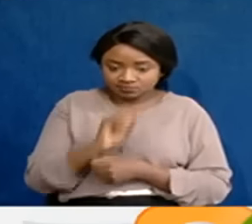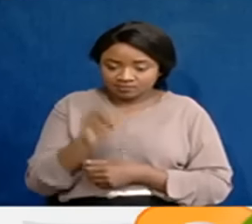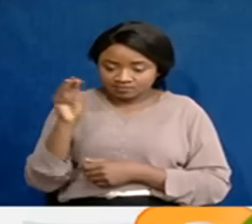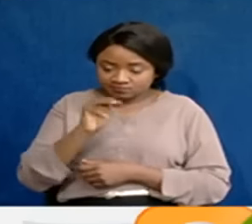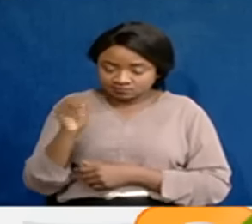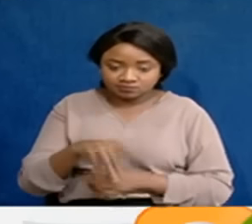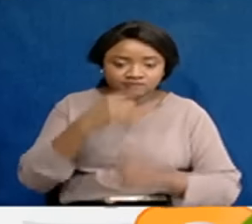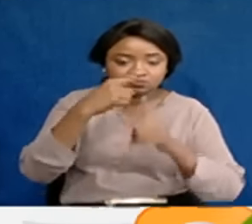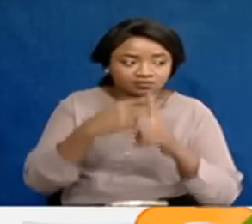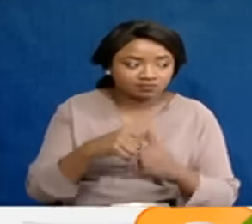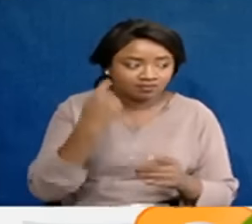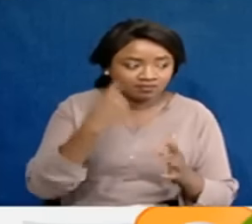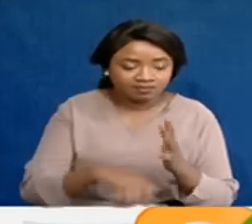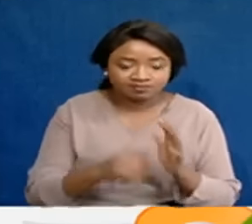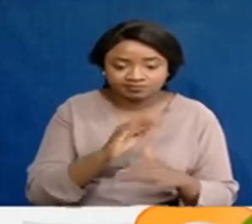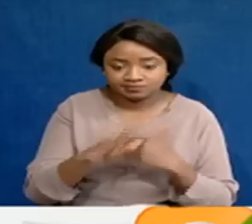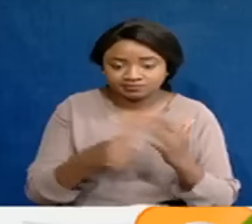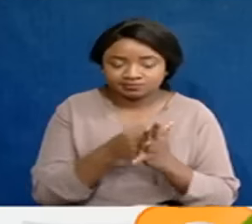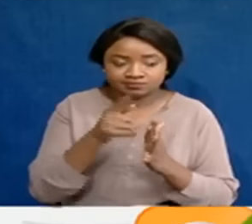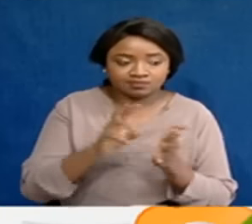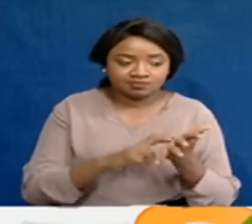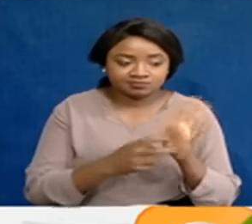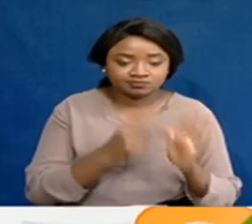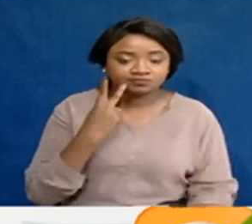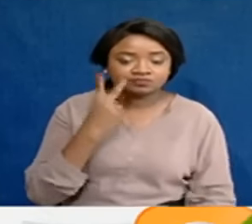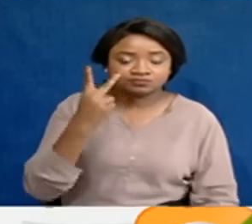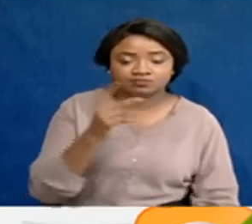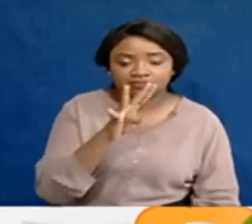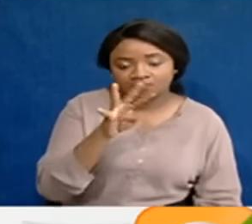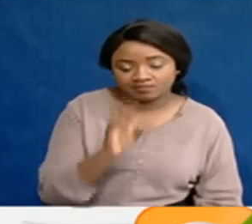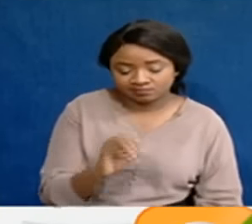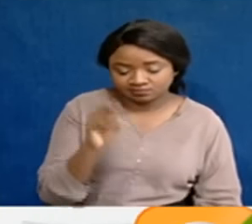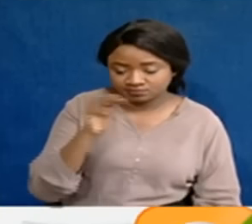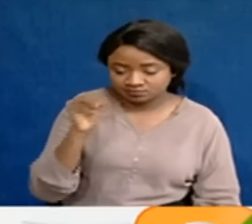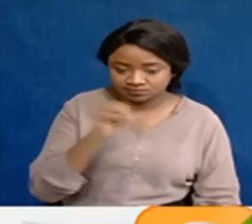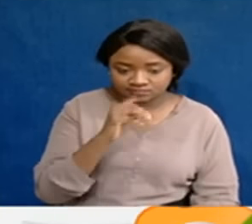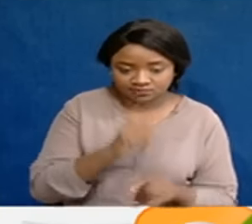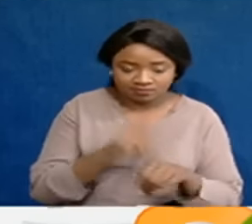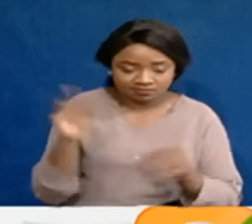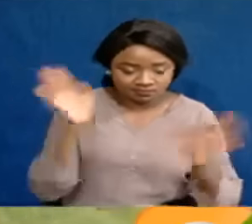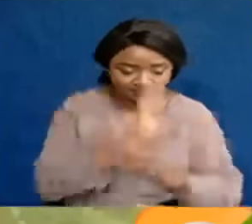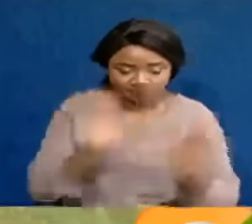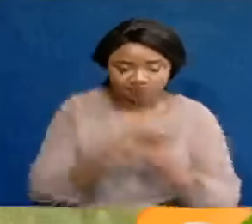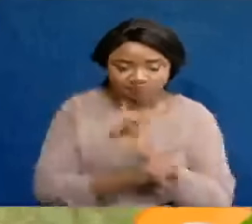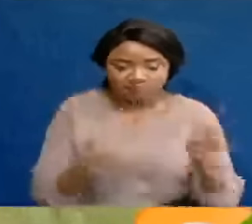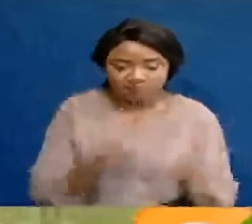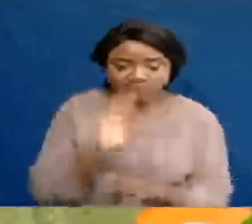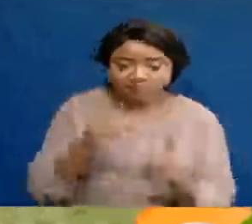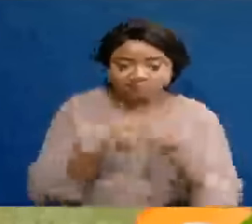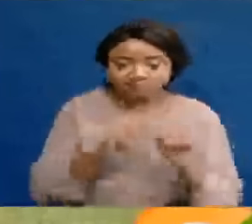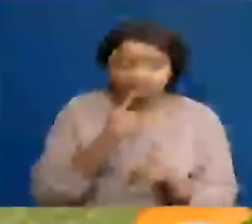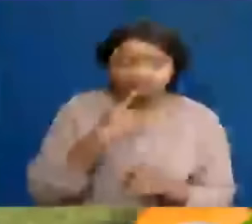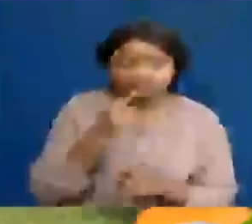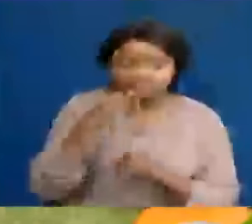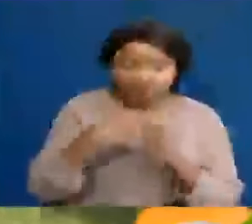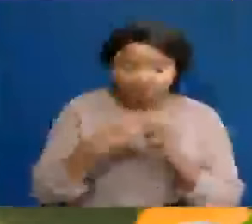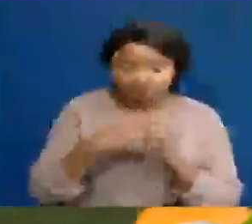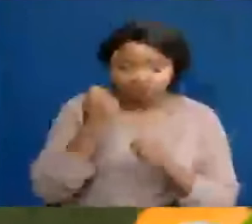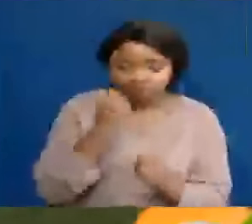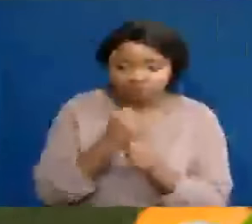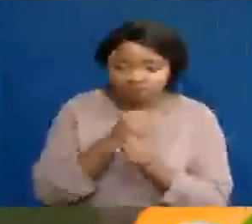total cost of the project will hit 240 million shillings by the end of the refurbishment. 108 employees who served